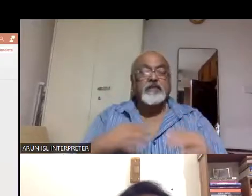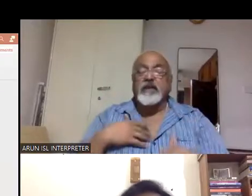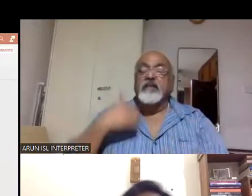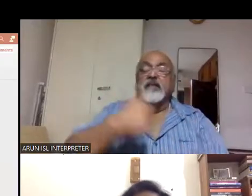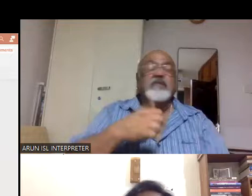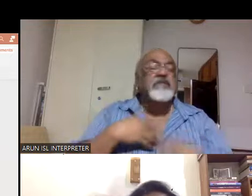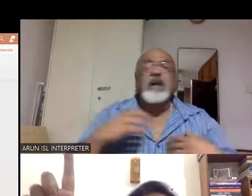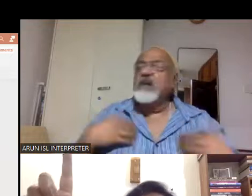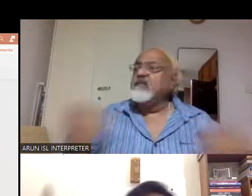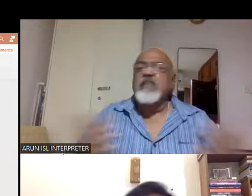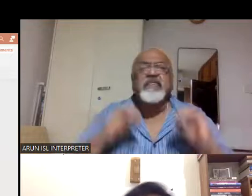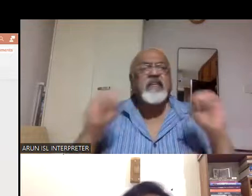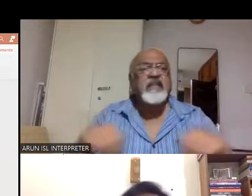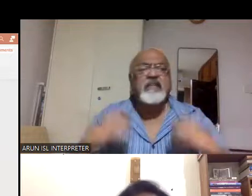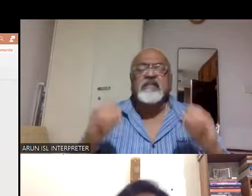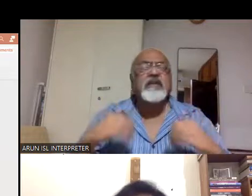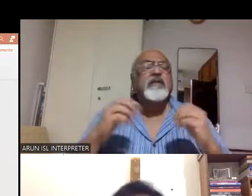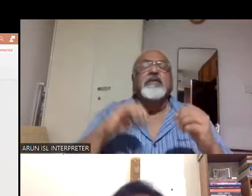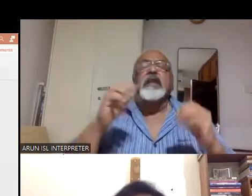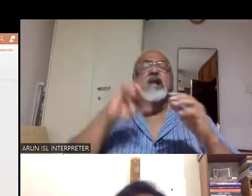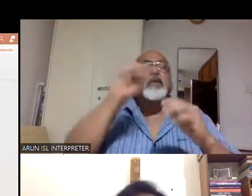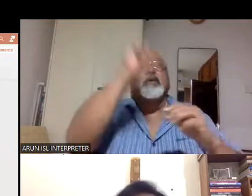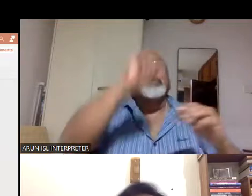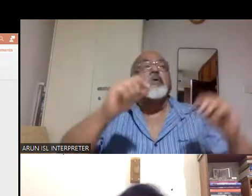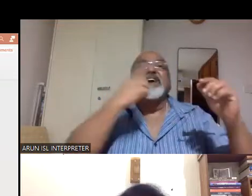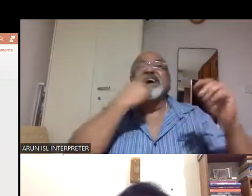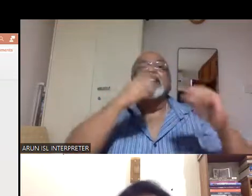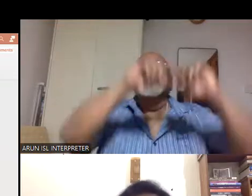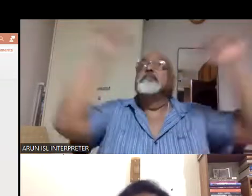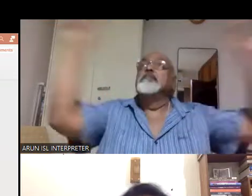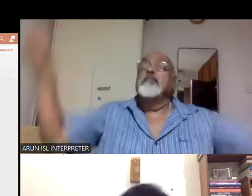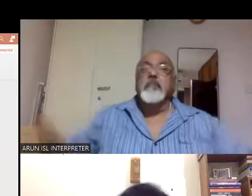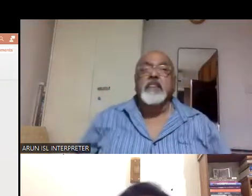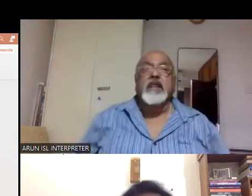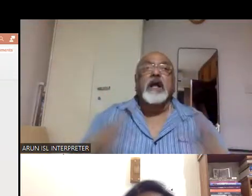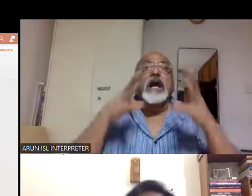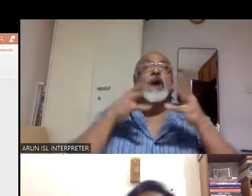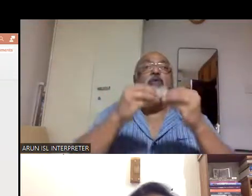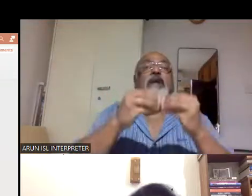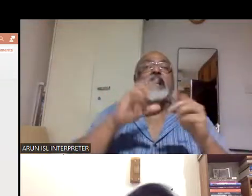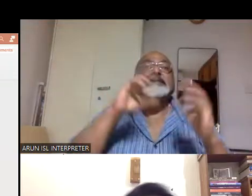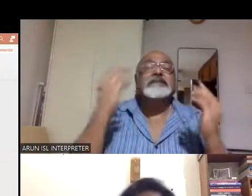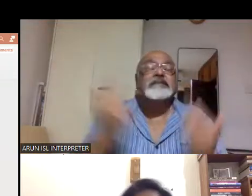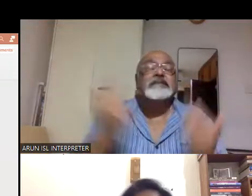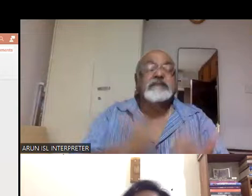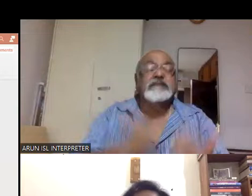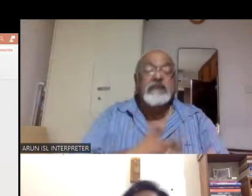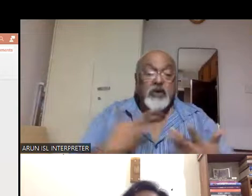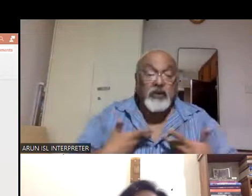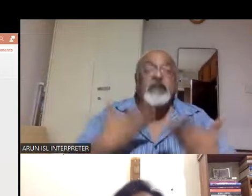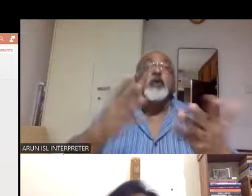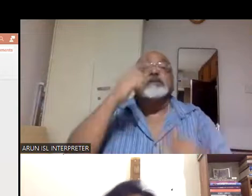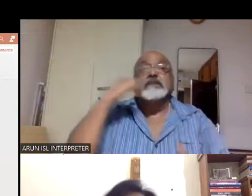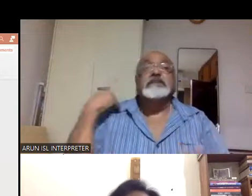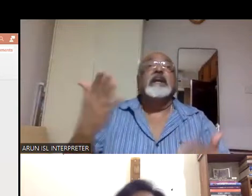did is we wrote in white chart papers, count us, take us inside. We are your sisters.